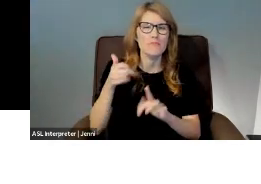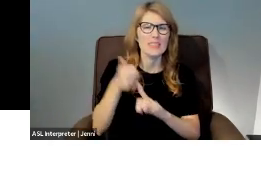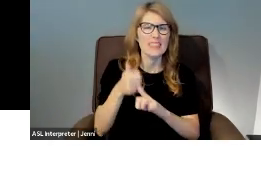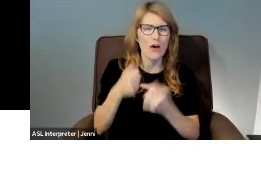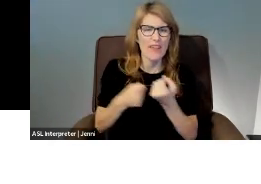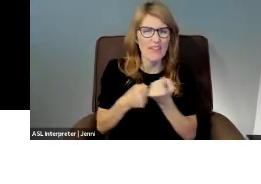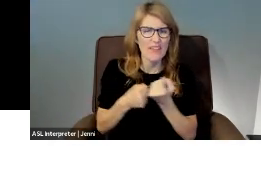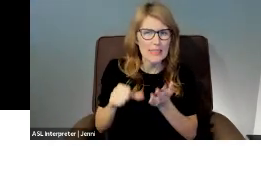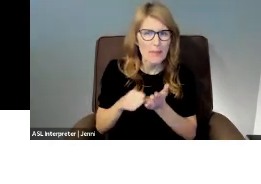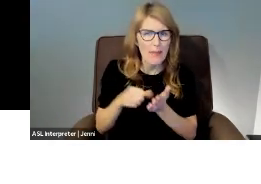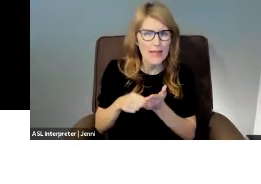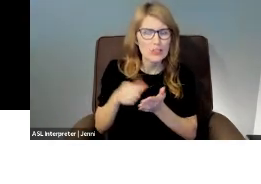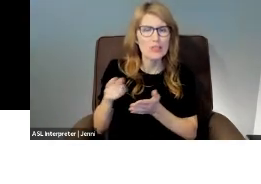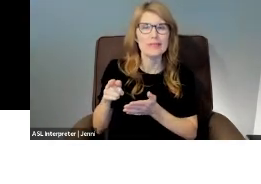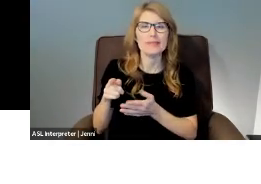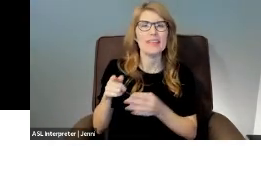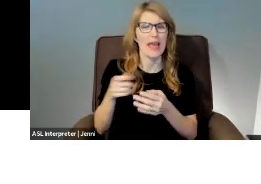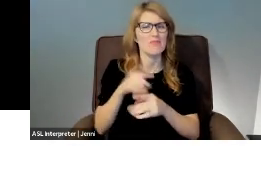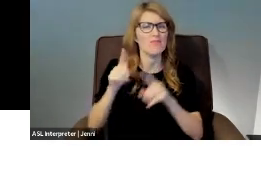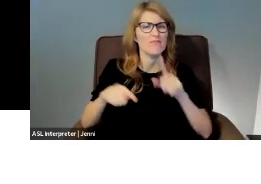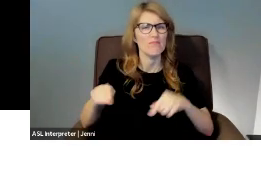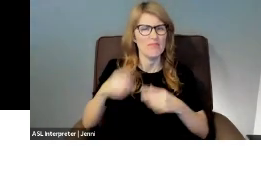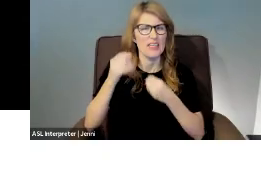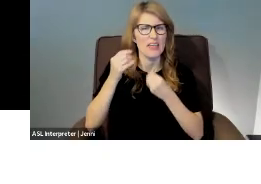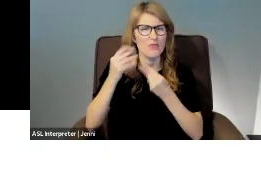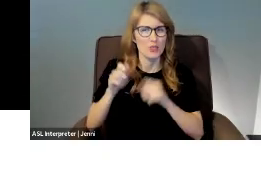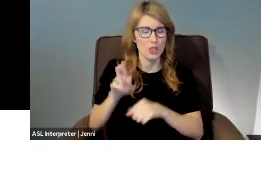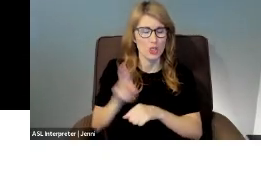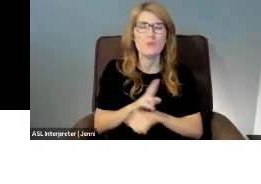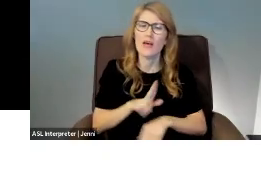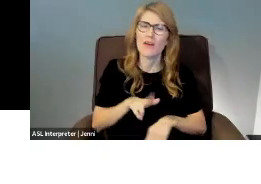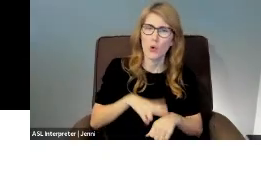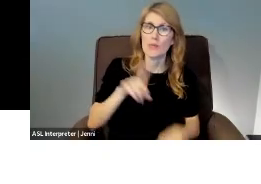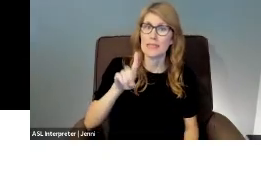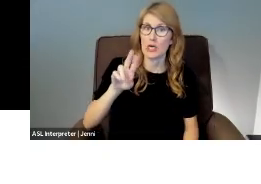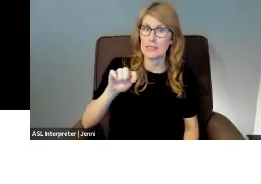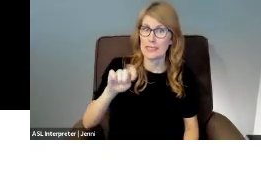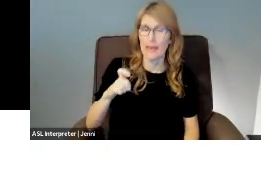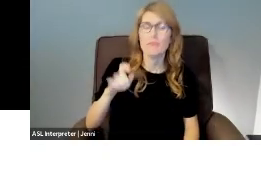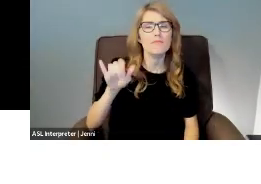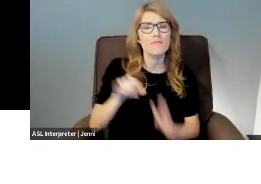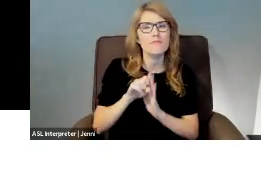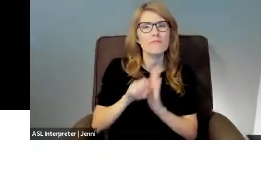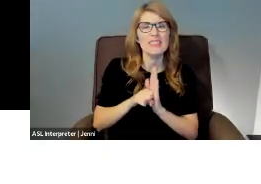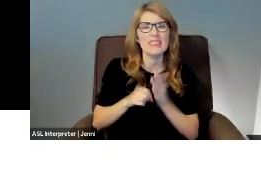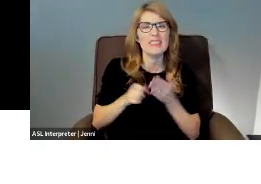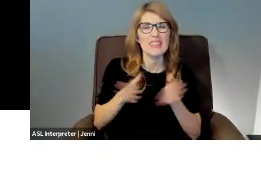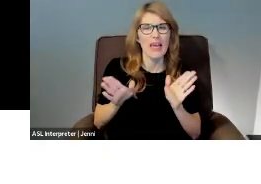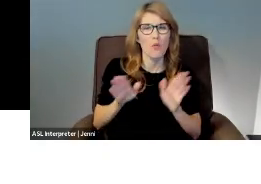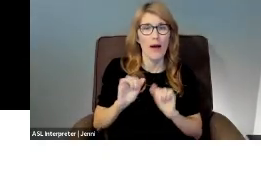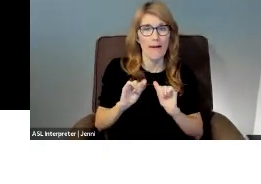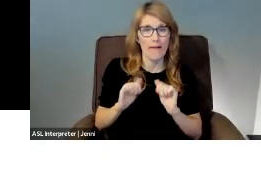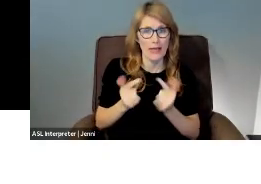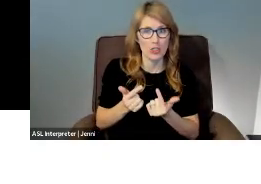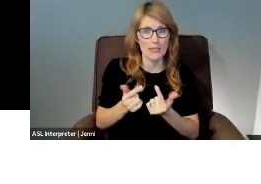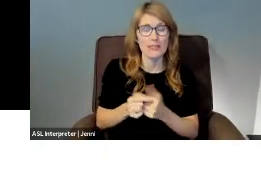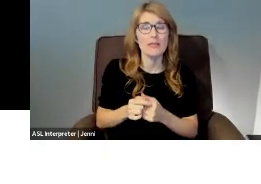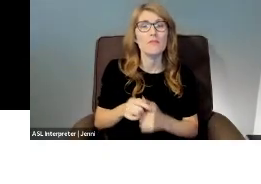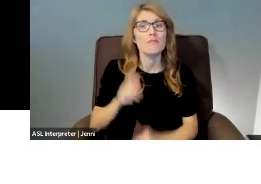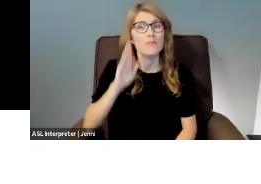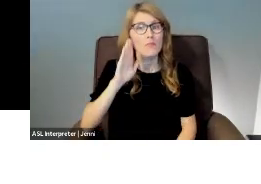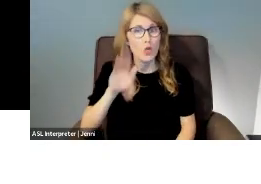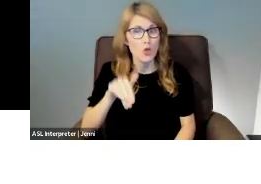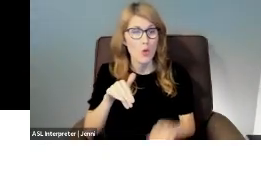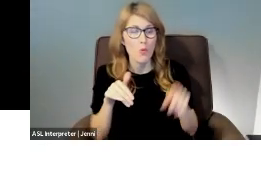pages and information that you can use. Of course, Disability Rights Texas is a statewide agency. Now, you'll note that